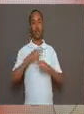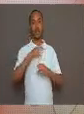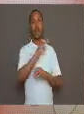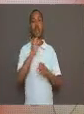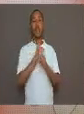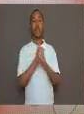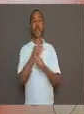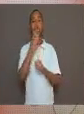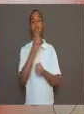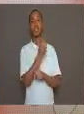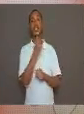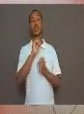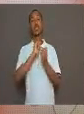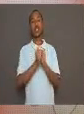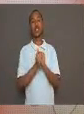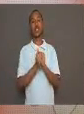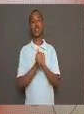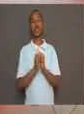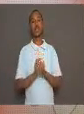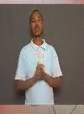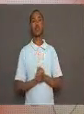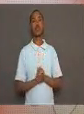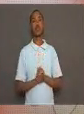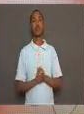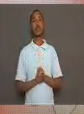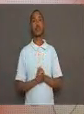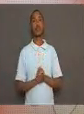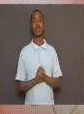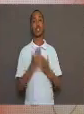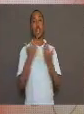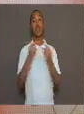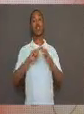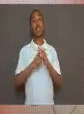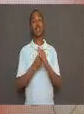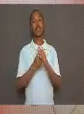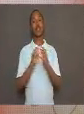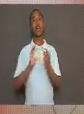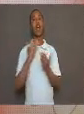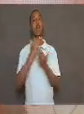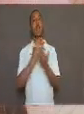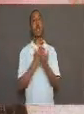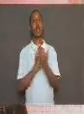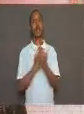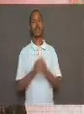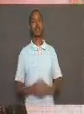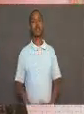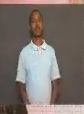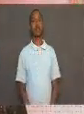some changes that involve them. Let us get started with our lesson.